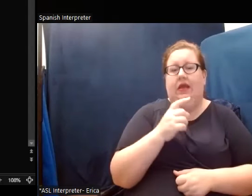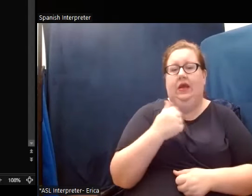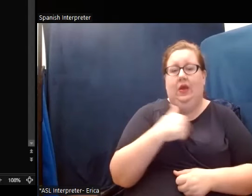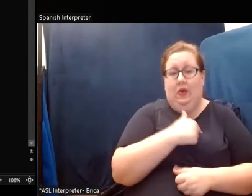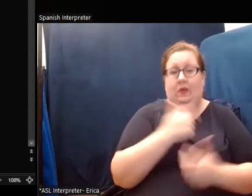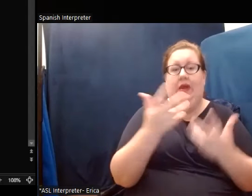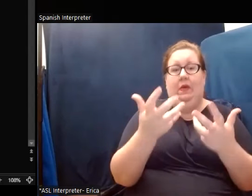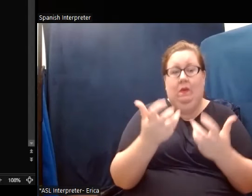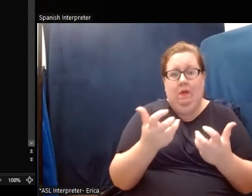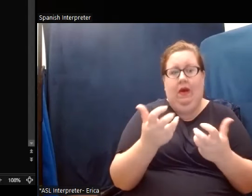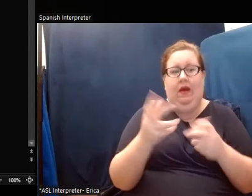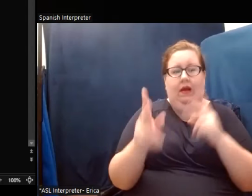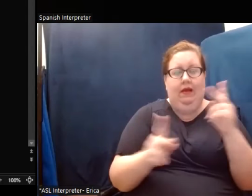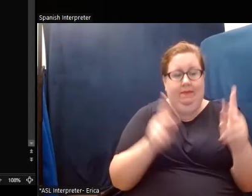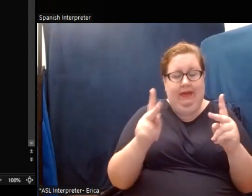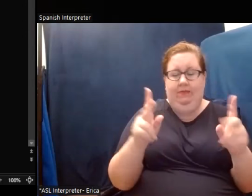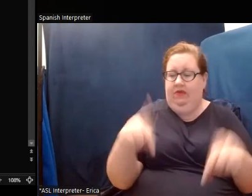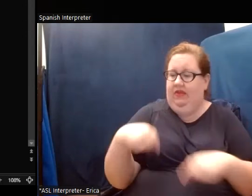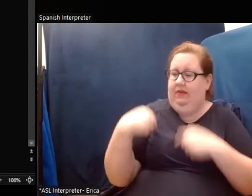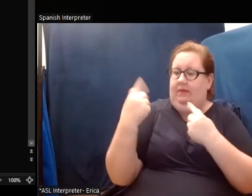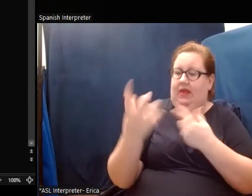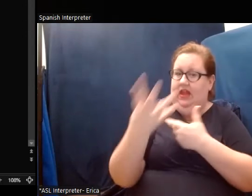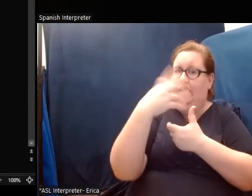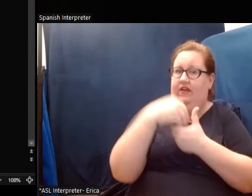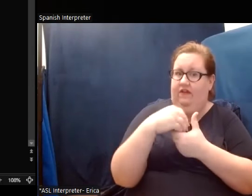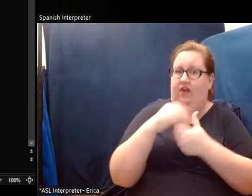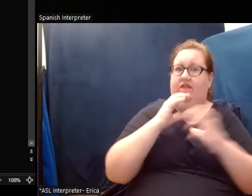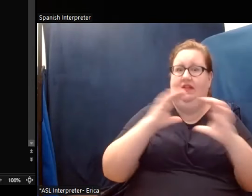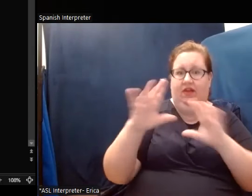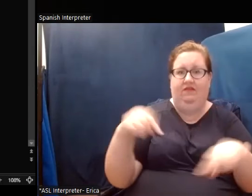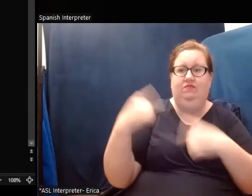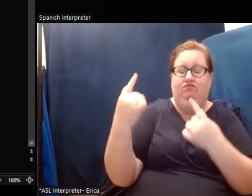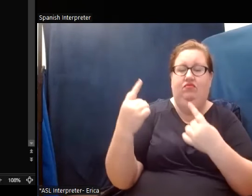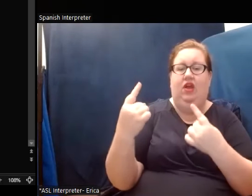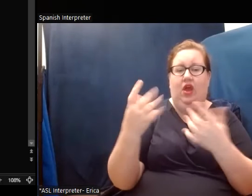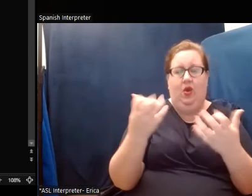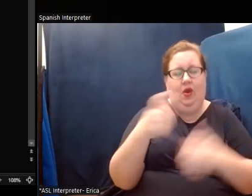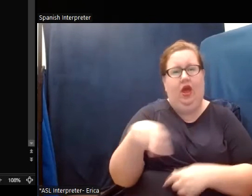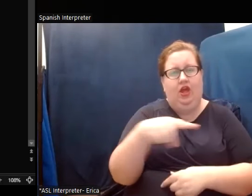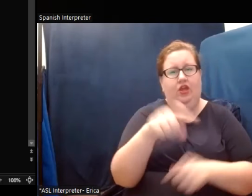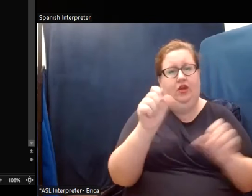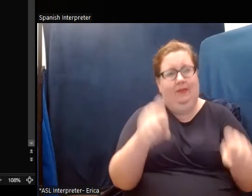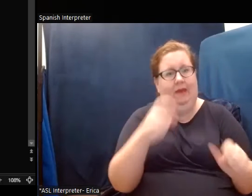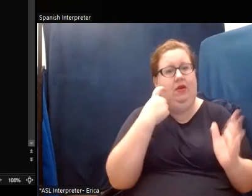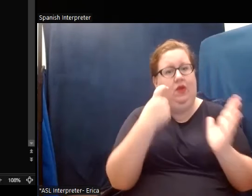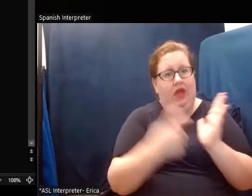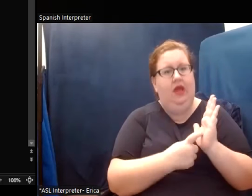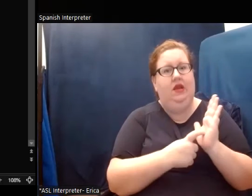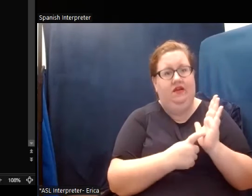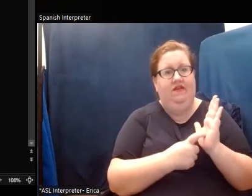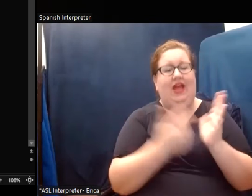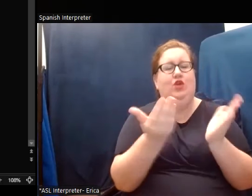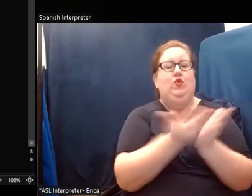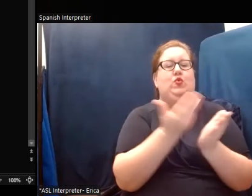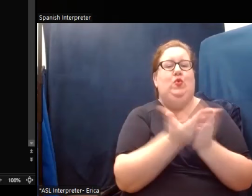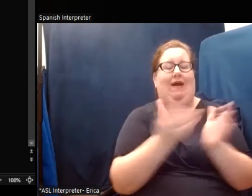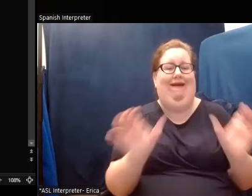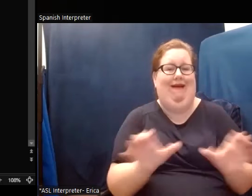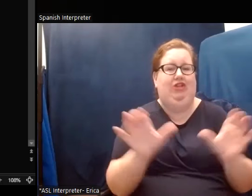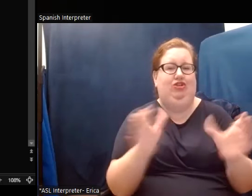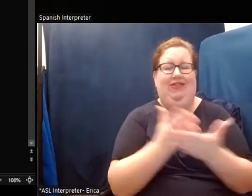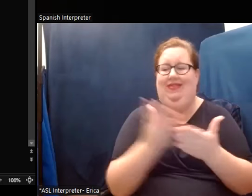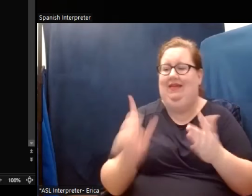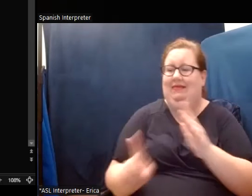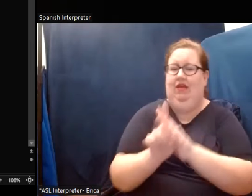for folks that have been part of this conversation from some time now, we wanted you to be able to identify new actions, things that were coming up that have